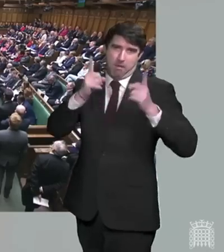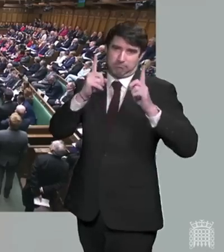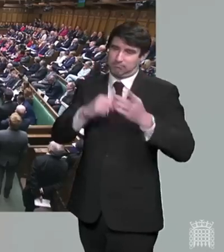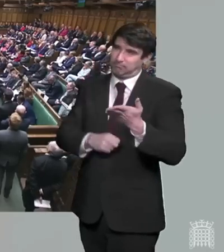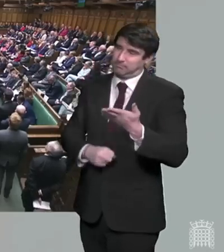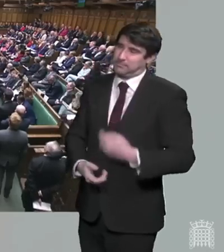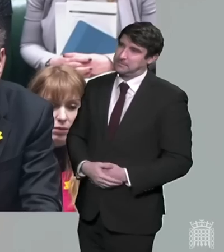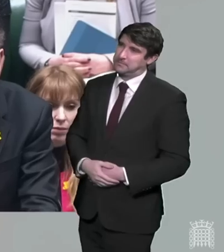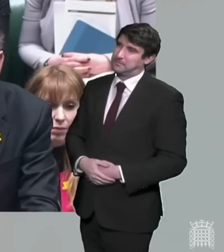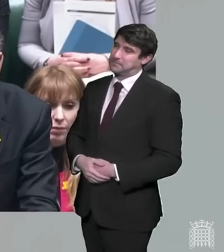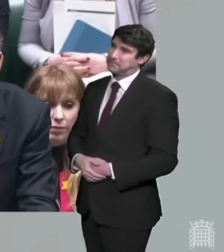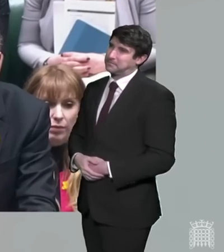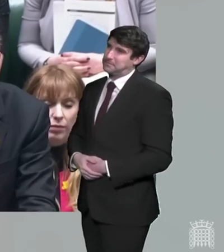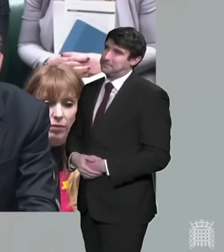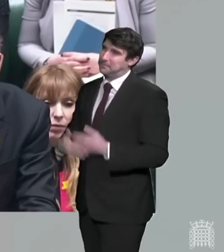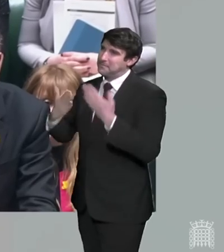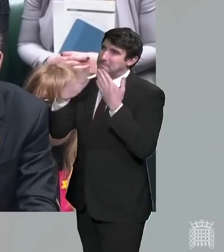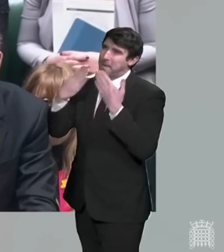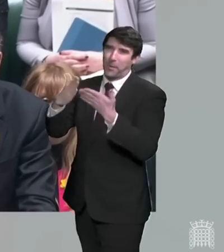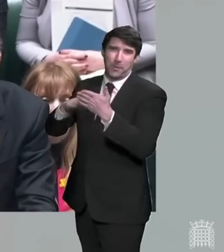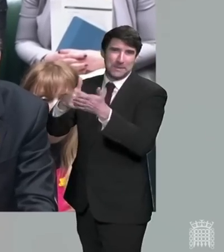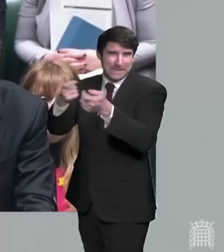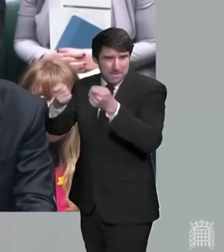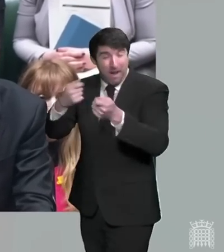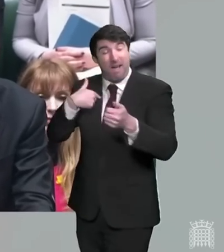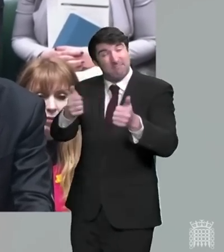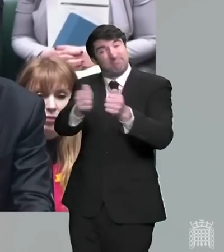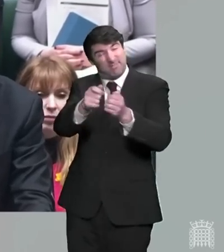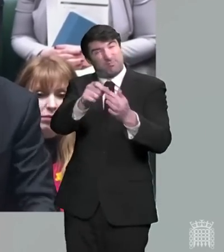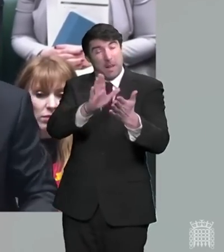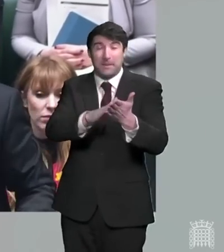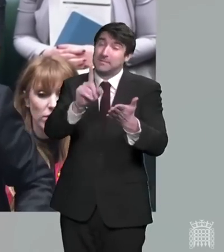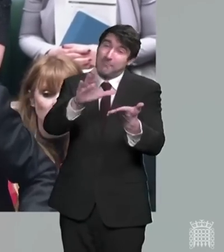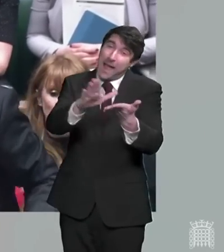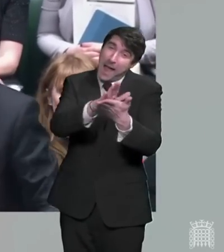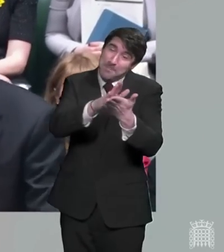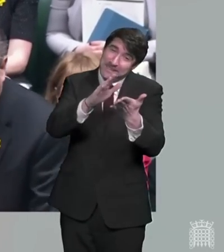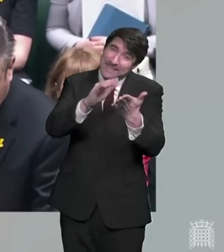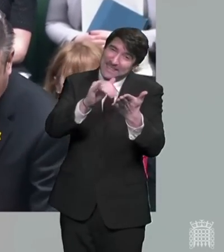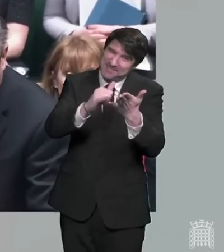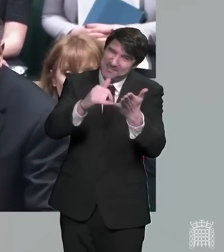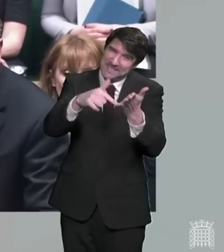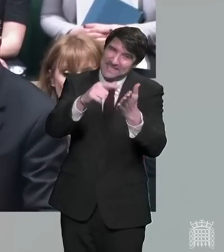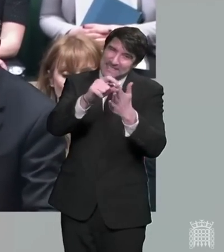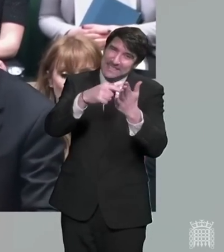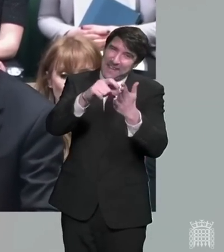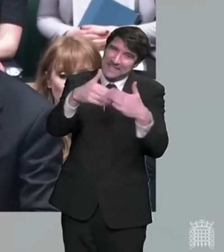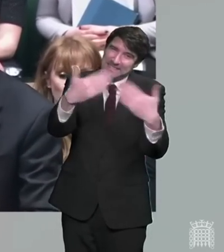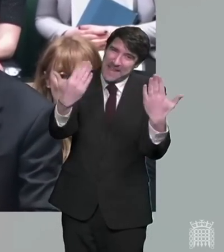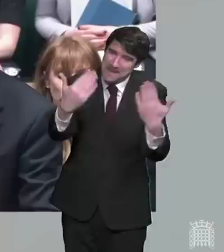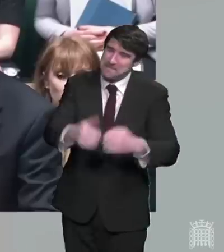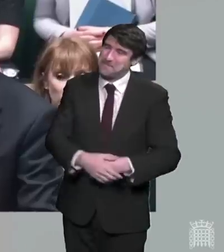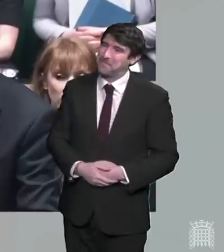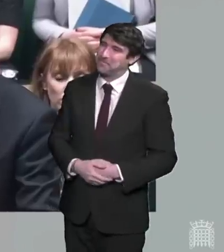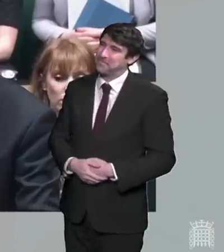Thank you, Mr. Speaker, and can I join the Prime Minister in wishing everybody a happy St David's Day. Mr. Speaker, after